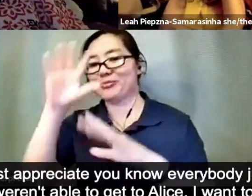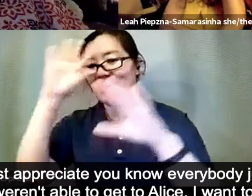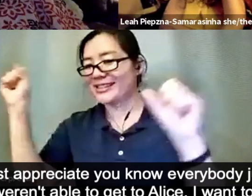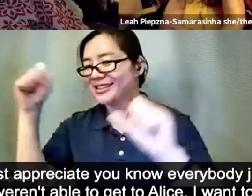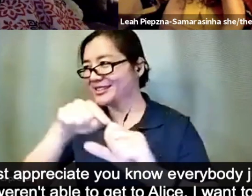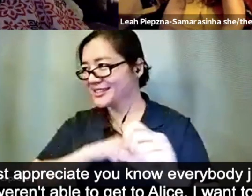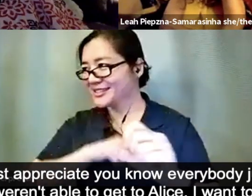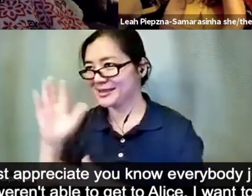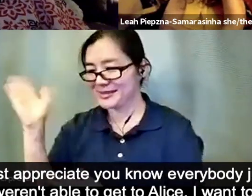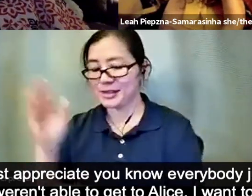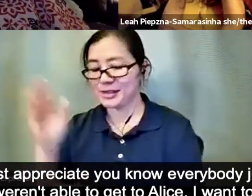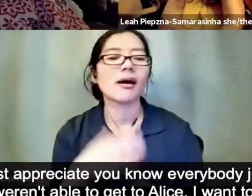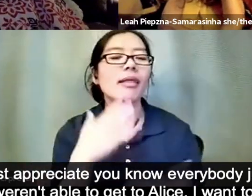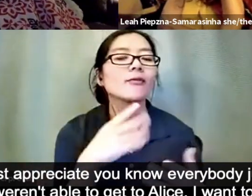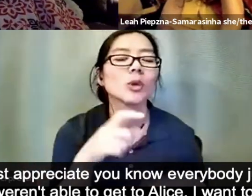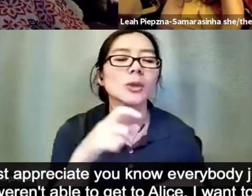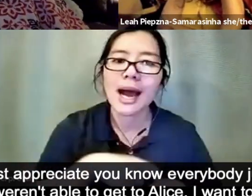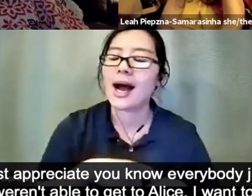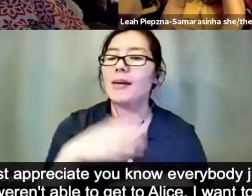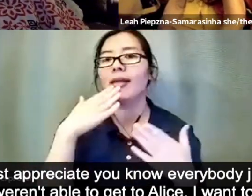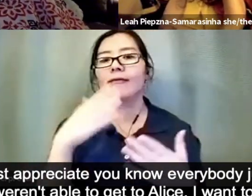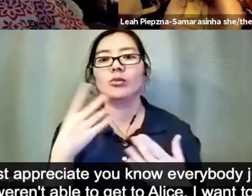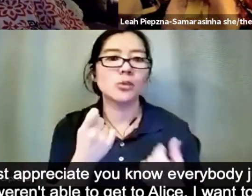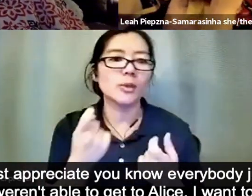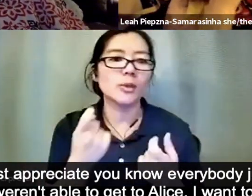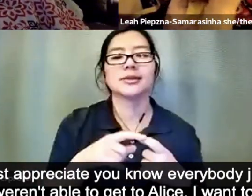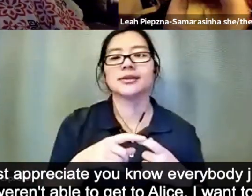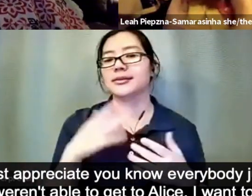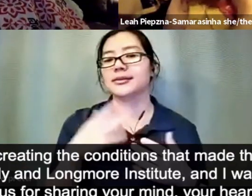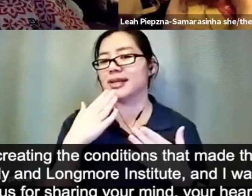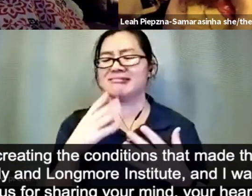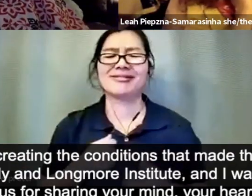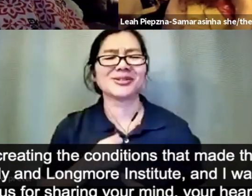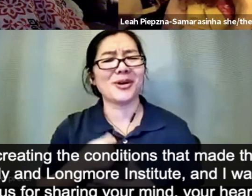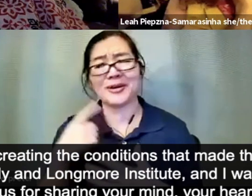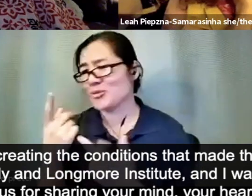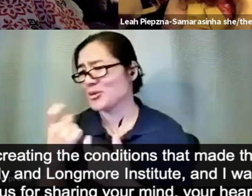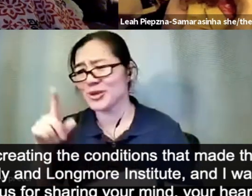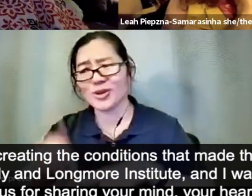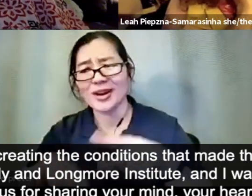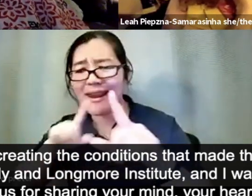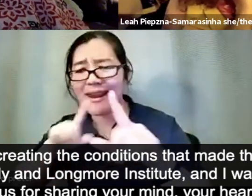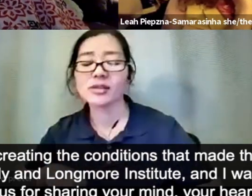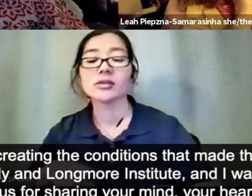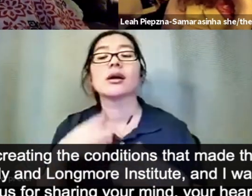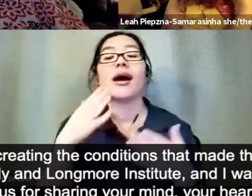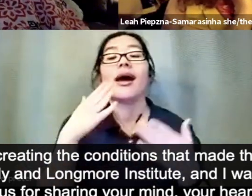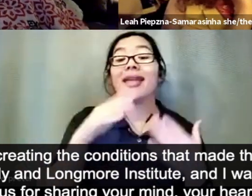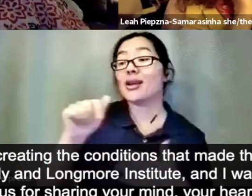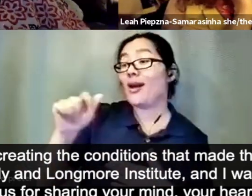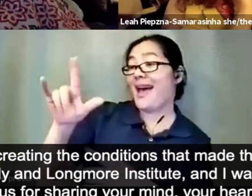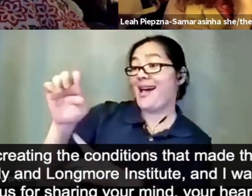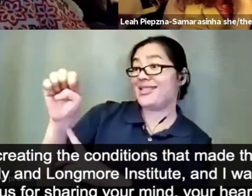attention and these wonderful questions that we weren't able to get to. Alice, I want to thank you for creating the conditions that made this